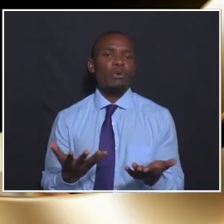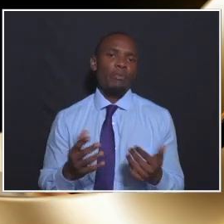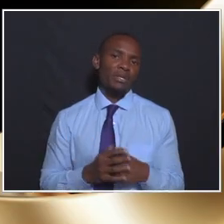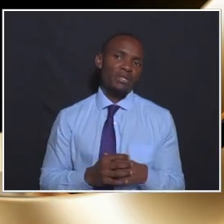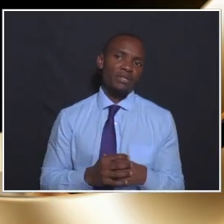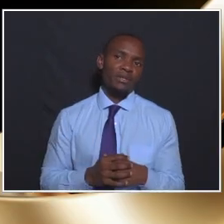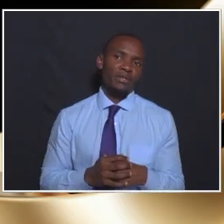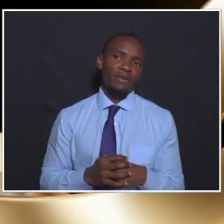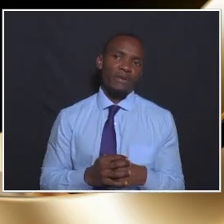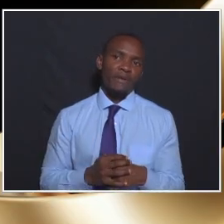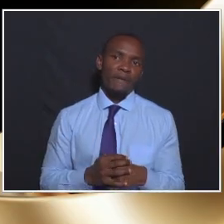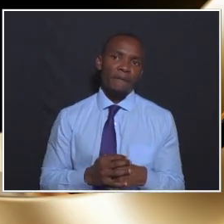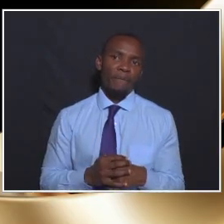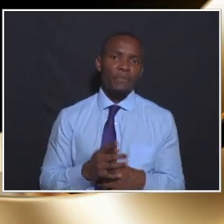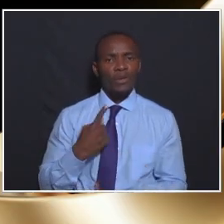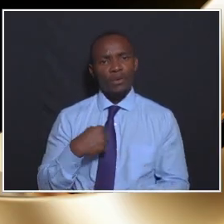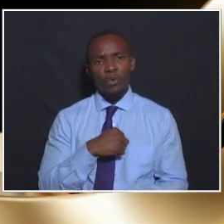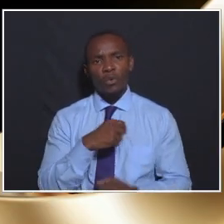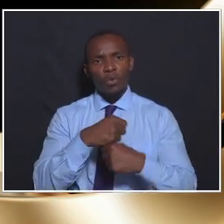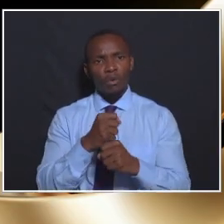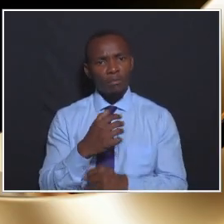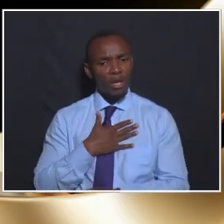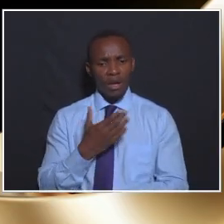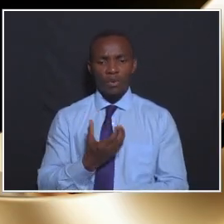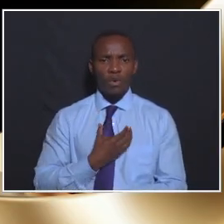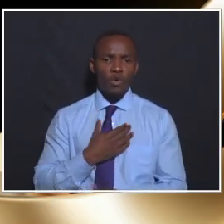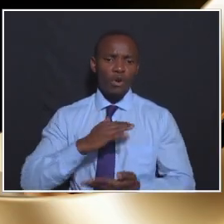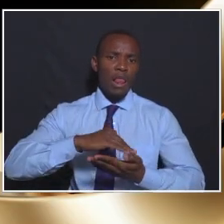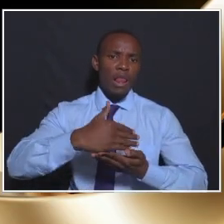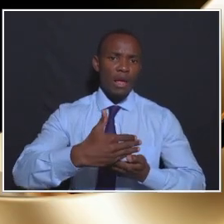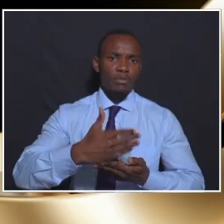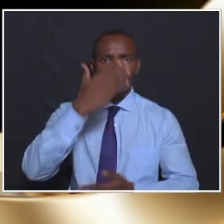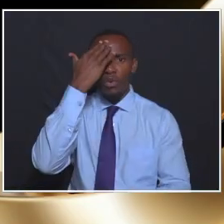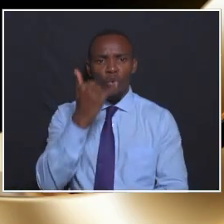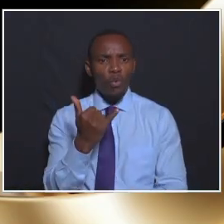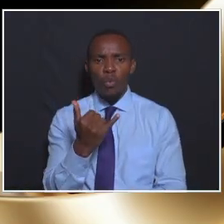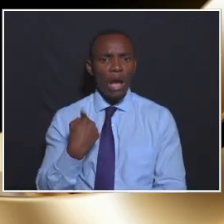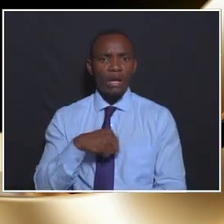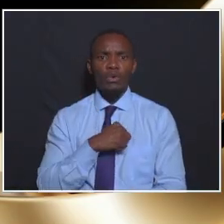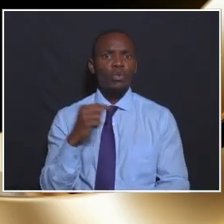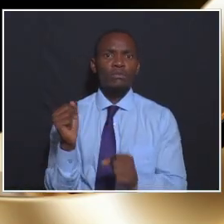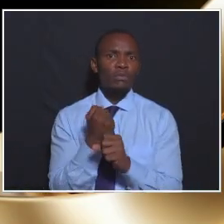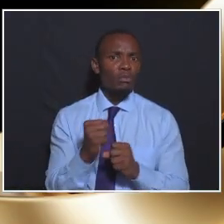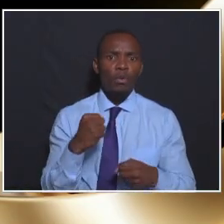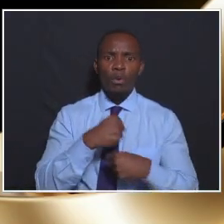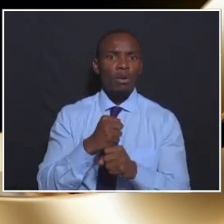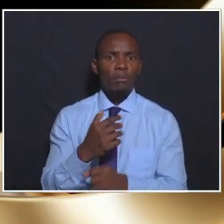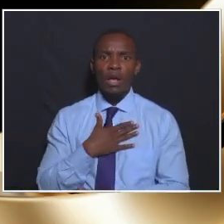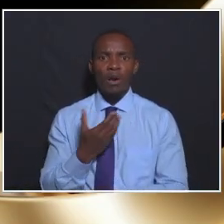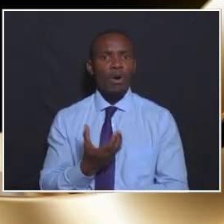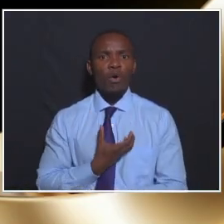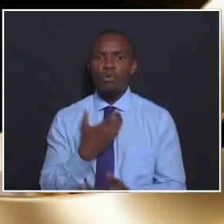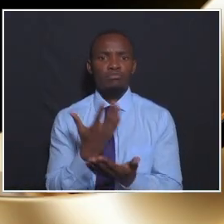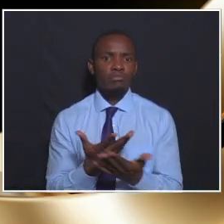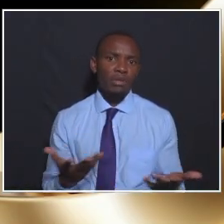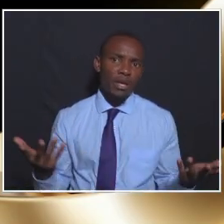Right? Let's make our own laptops. Why don't we make our own gear? I saw recently, there